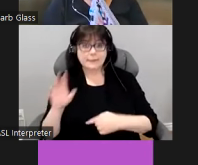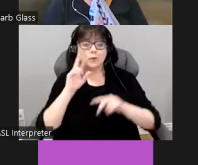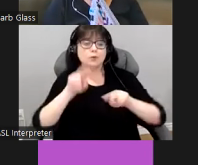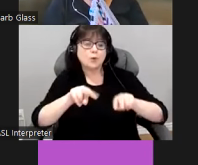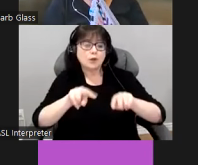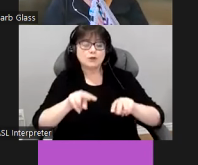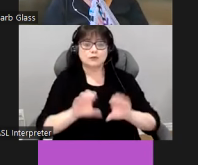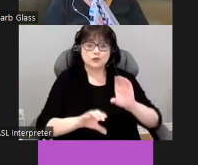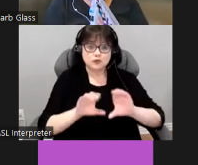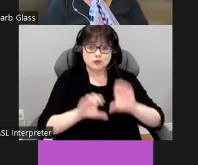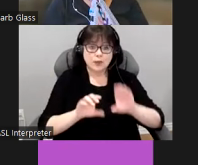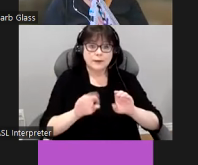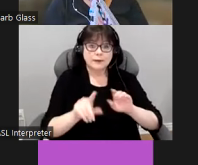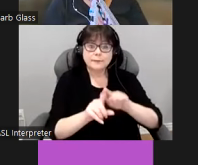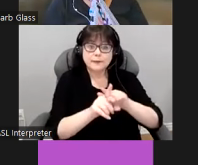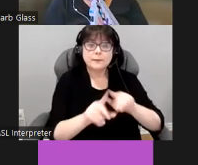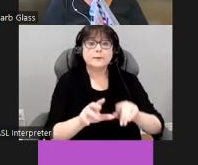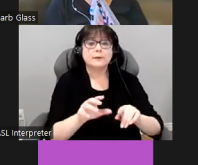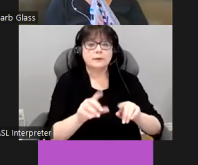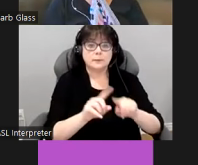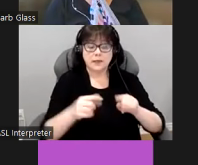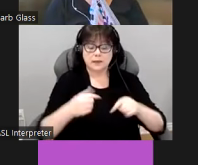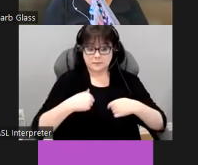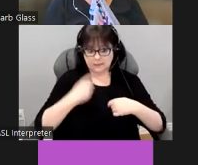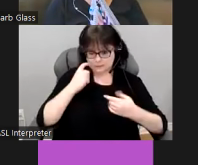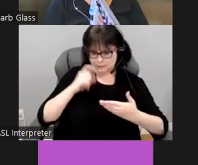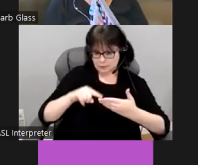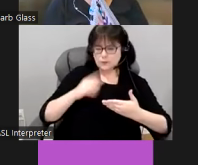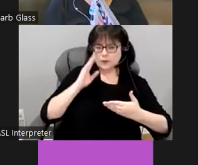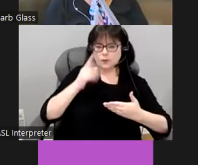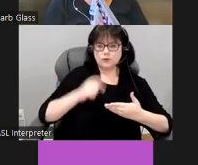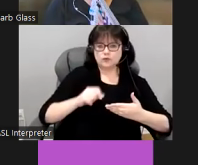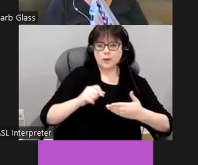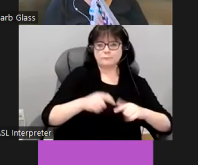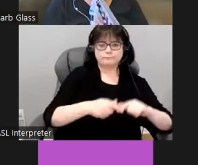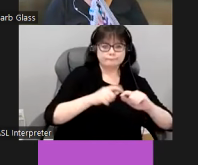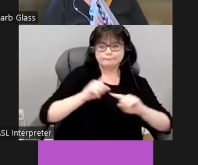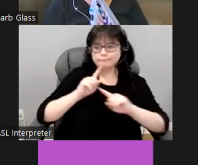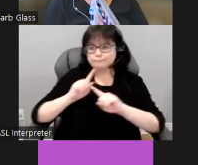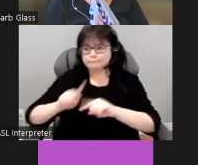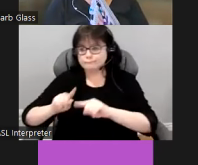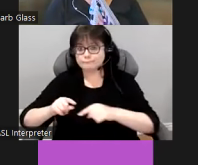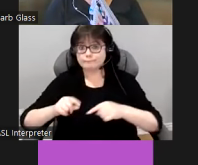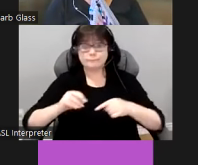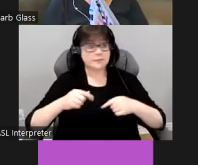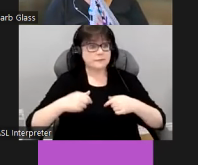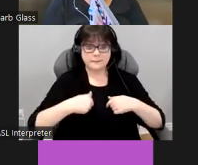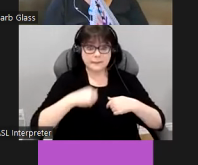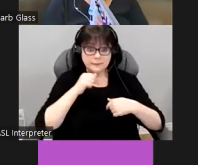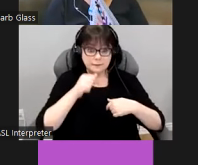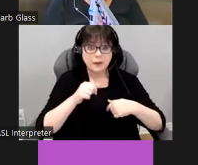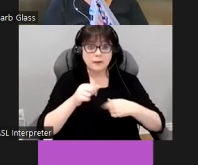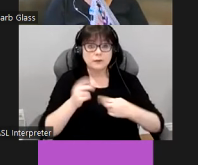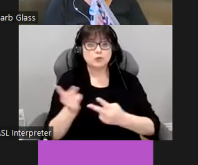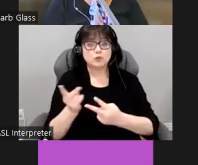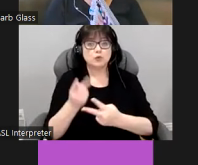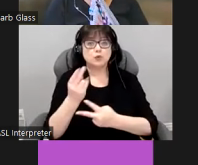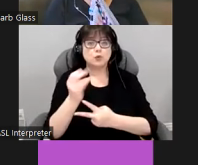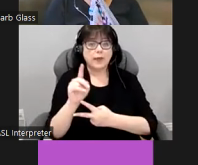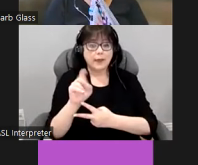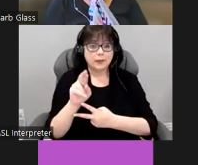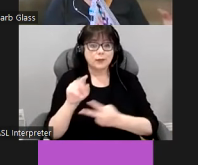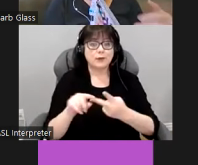you have questions as we go along, to address them. And if not, then Heather and Stacy can jump in and let me know that there's